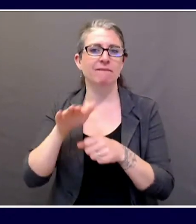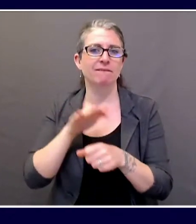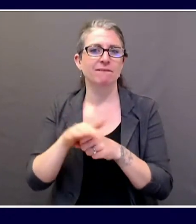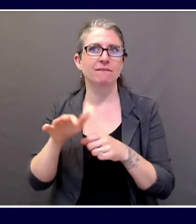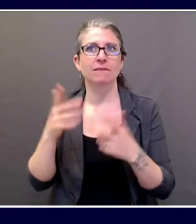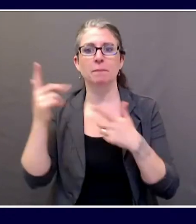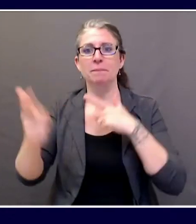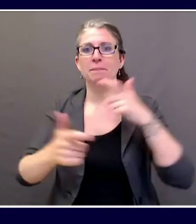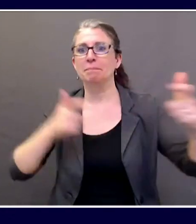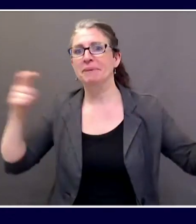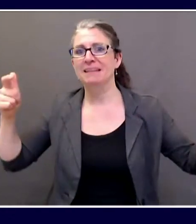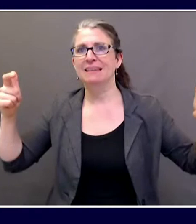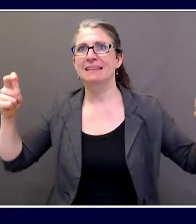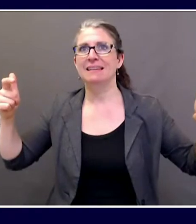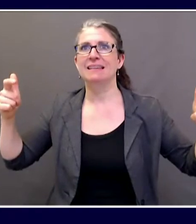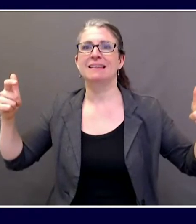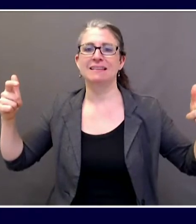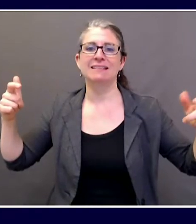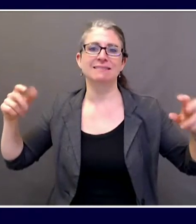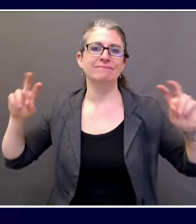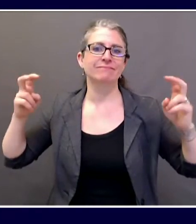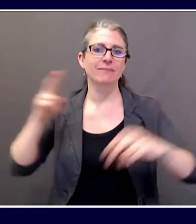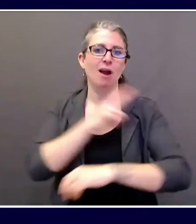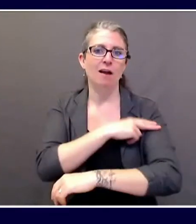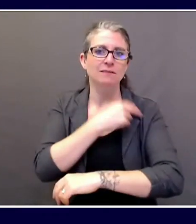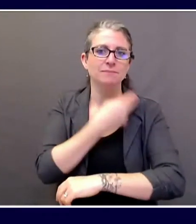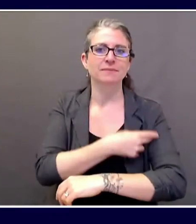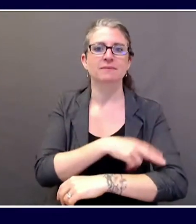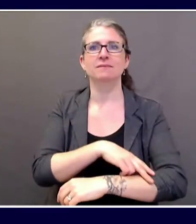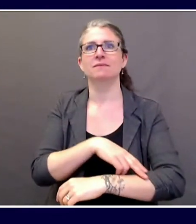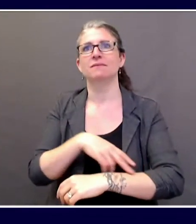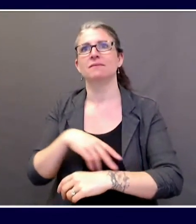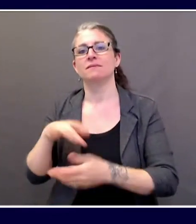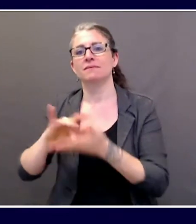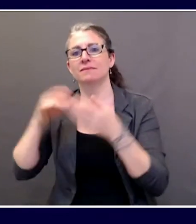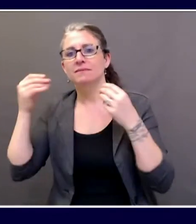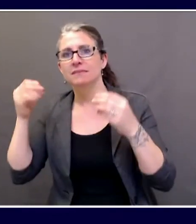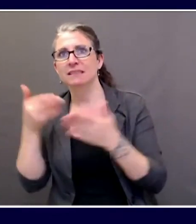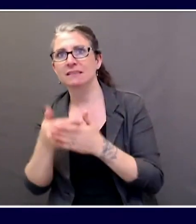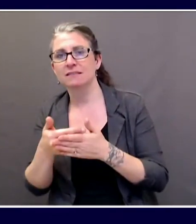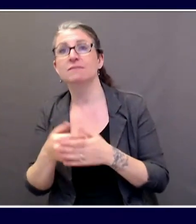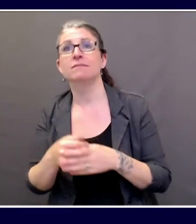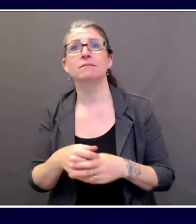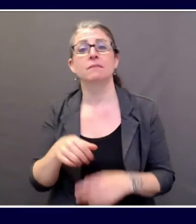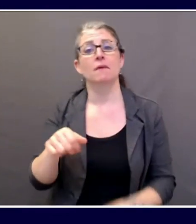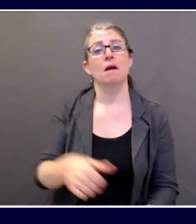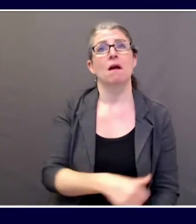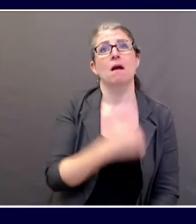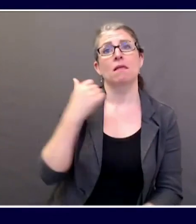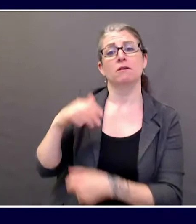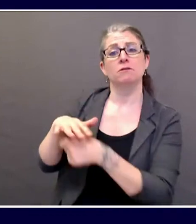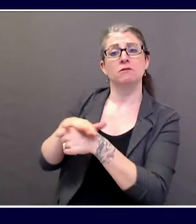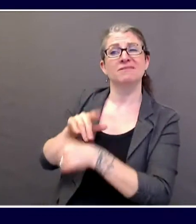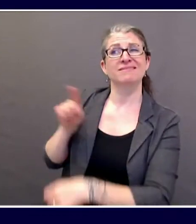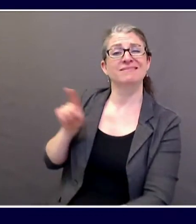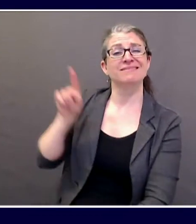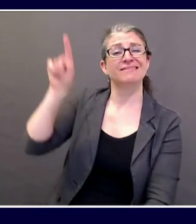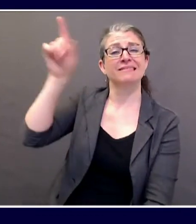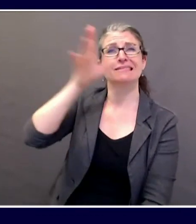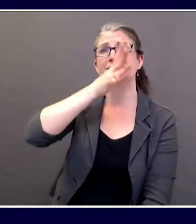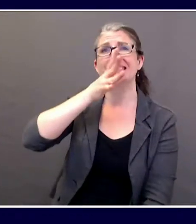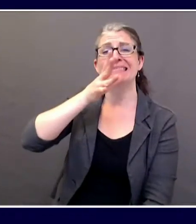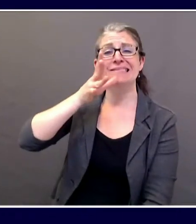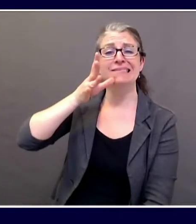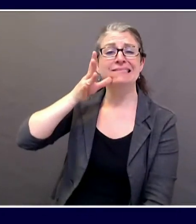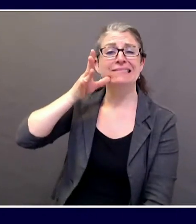consider to be rural or hard to reach, where the mobile unit is not making a stop. One of those, I believe, is Somerset County. And I'm sorry to